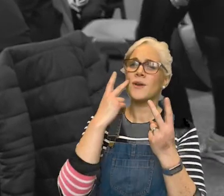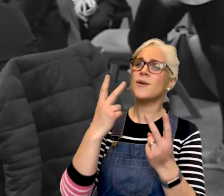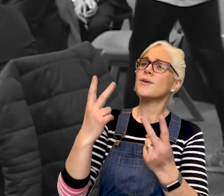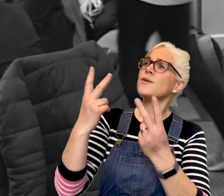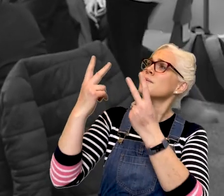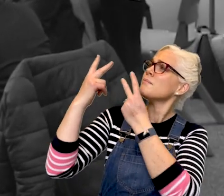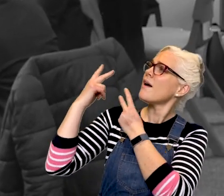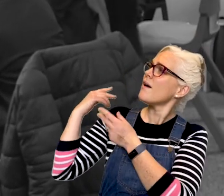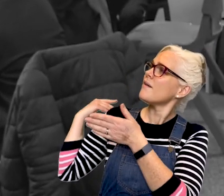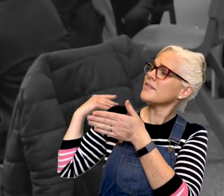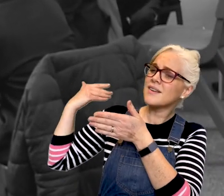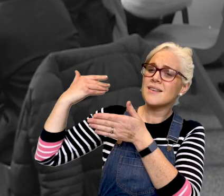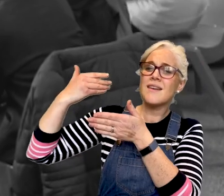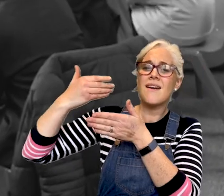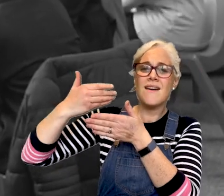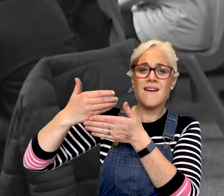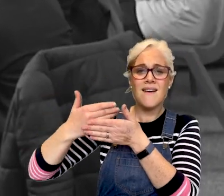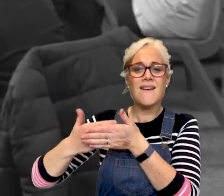look back on the